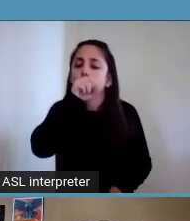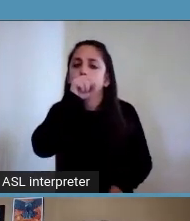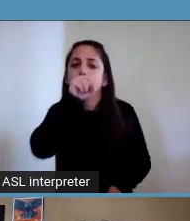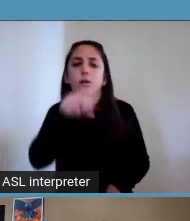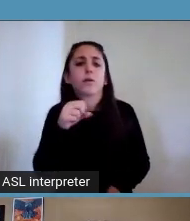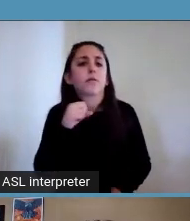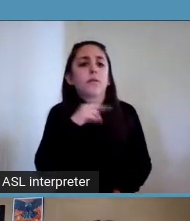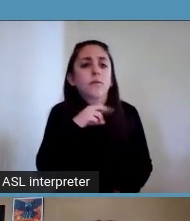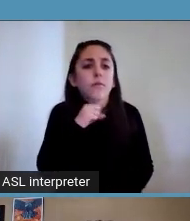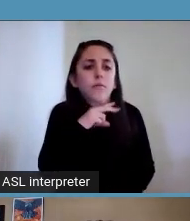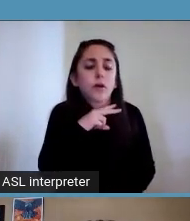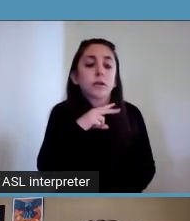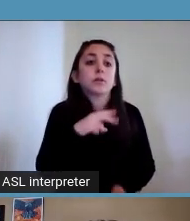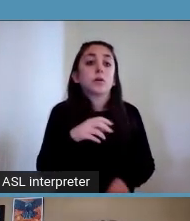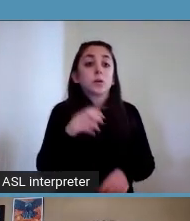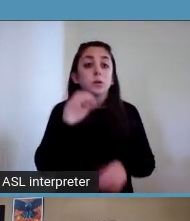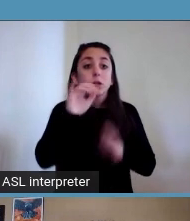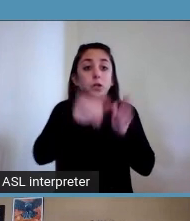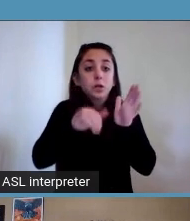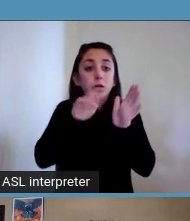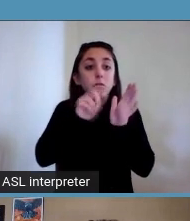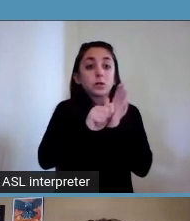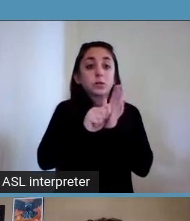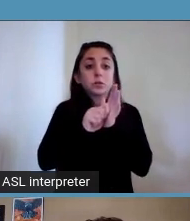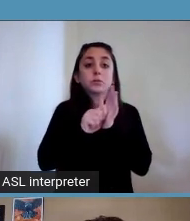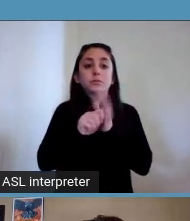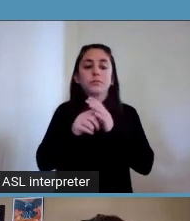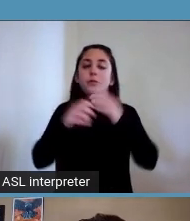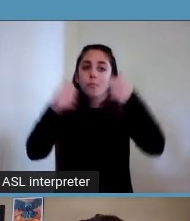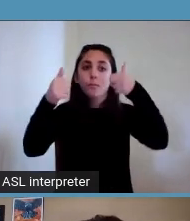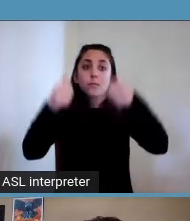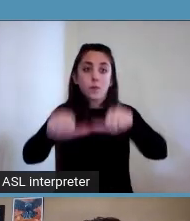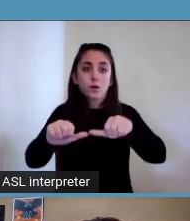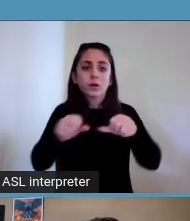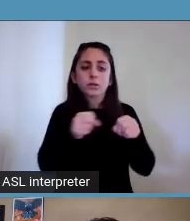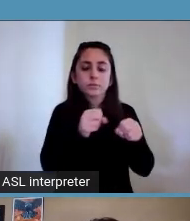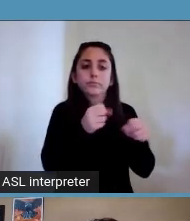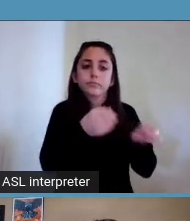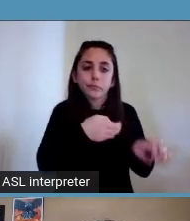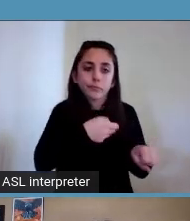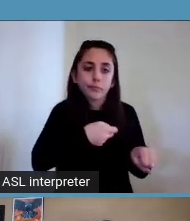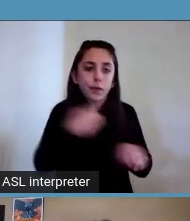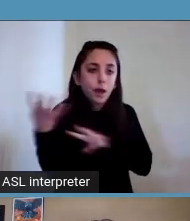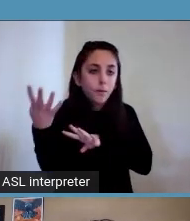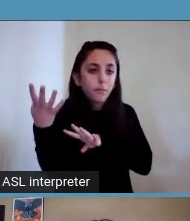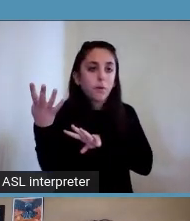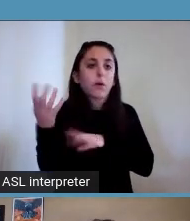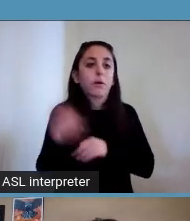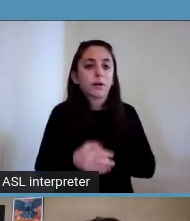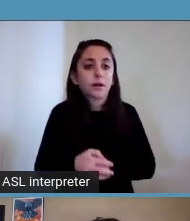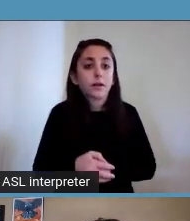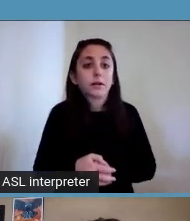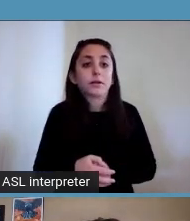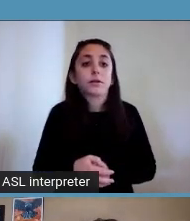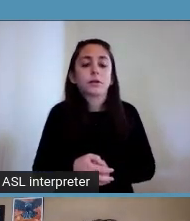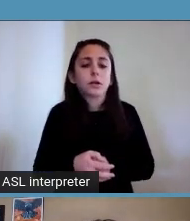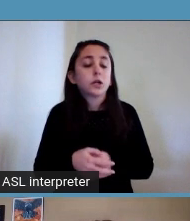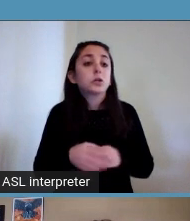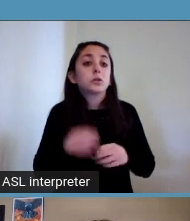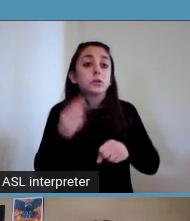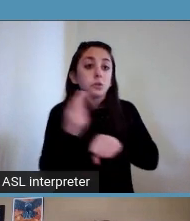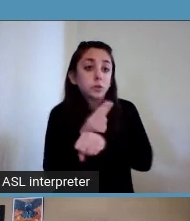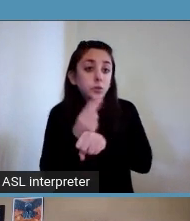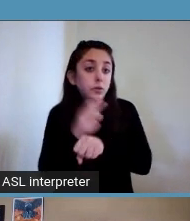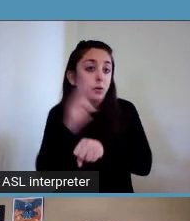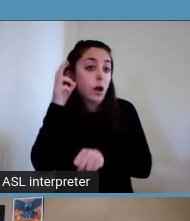make it easy for educational partners to embed it on their websites. And I created it just using audio tracks from the